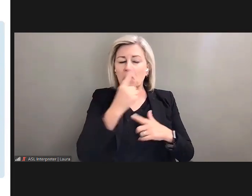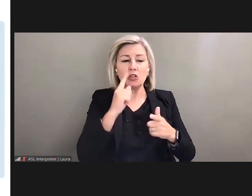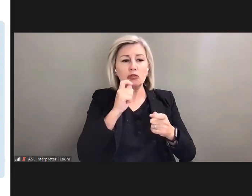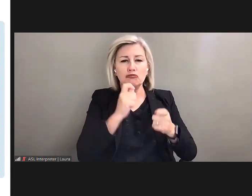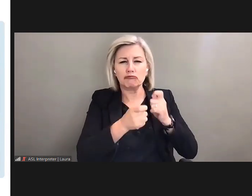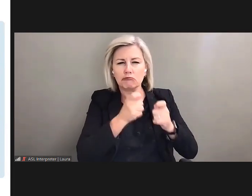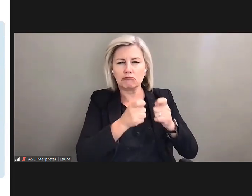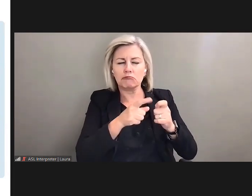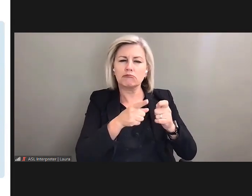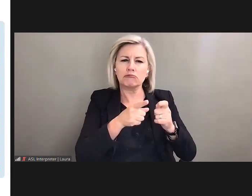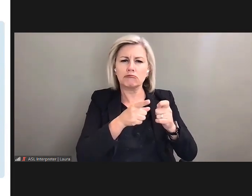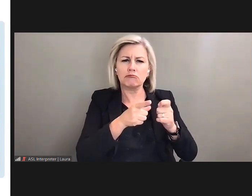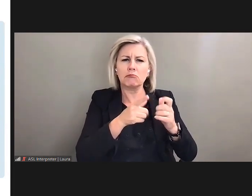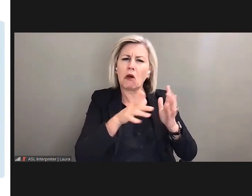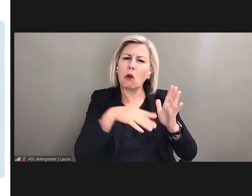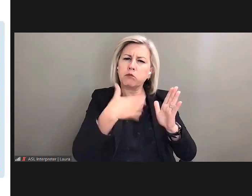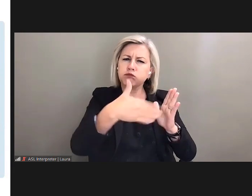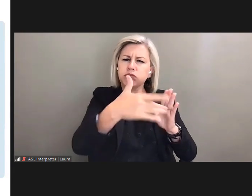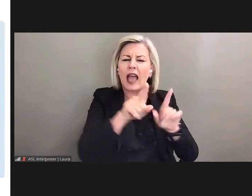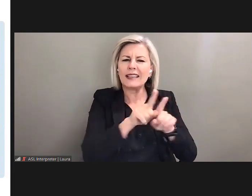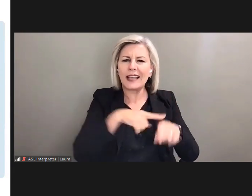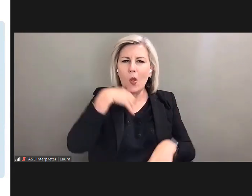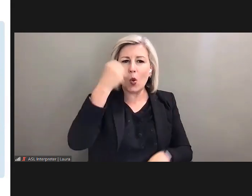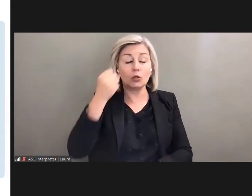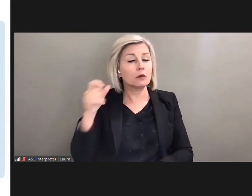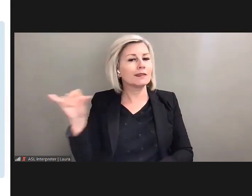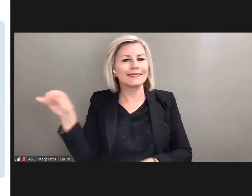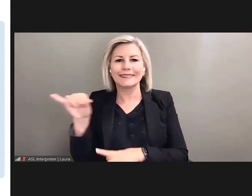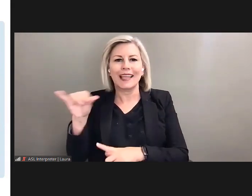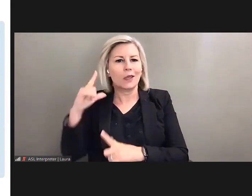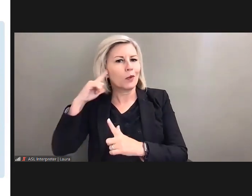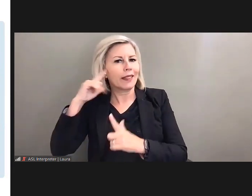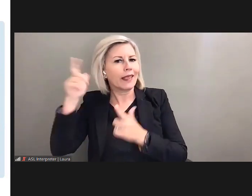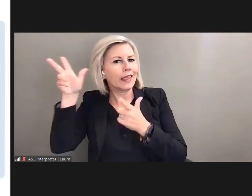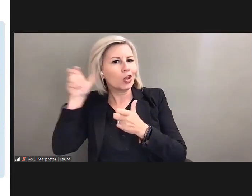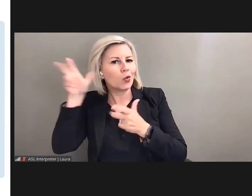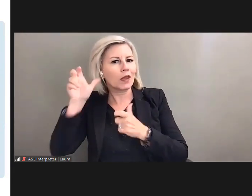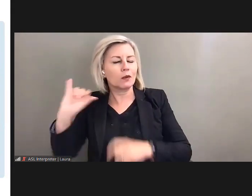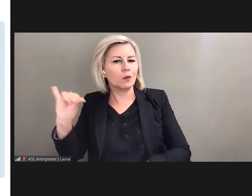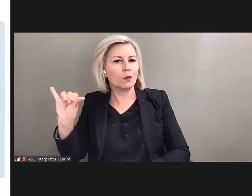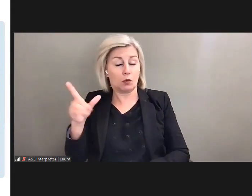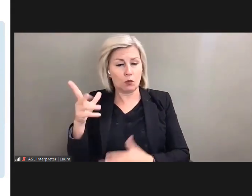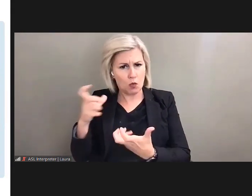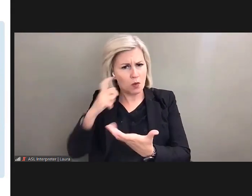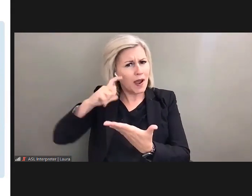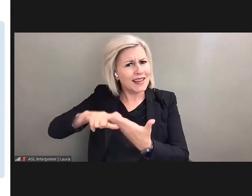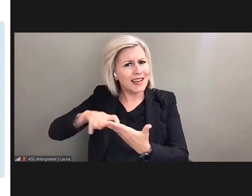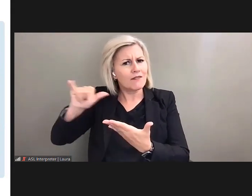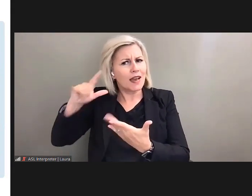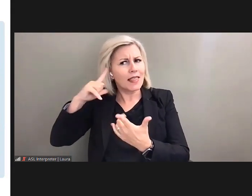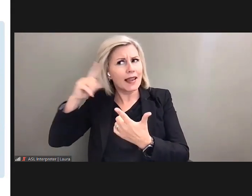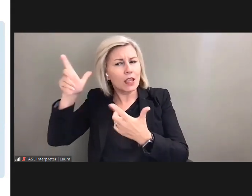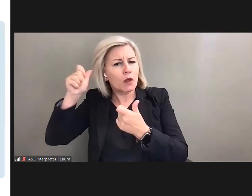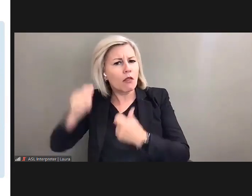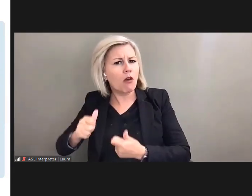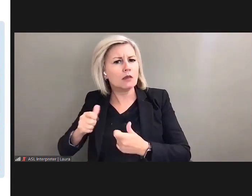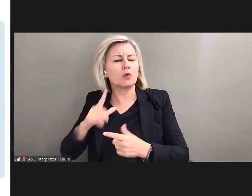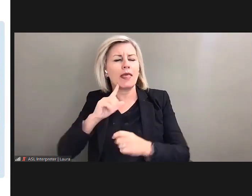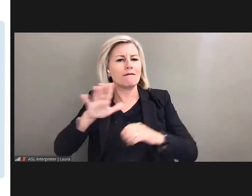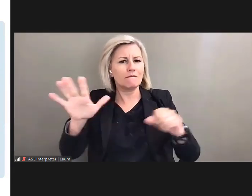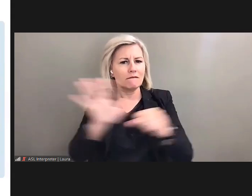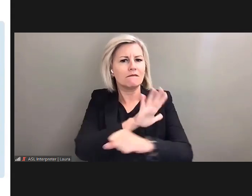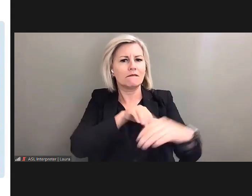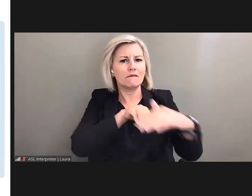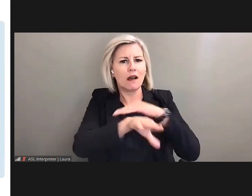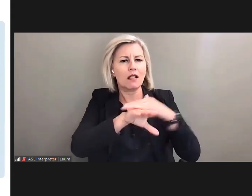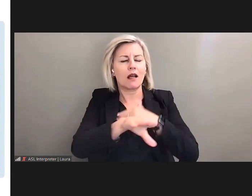child can experience a change in hearing ability that we want to identify, so they have full access to language and then all of the